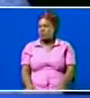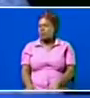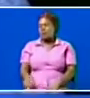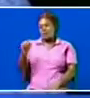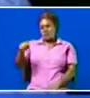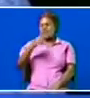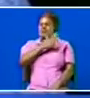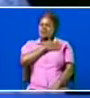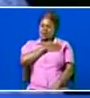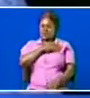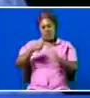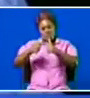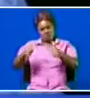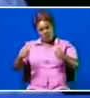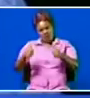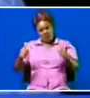Yes, NASA is still holding.